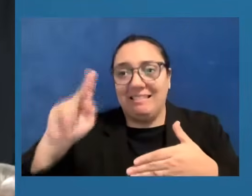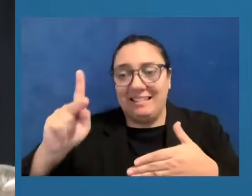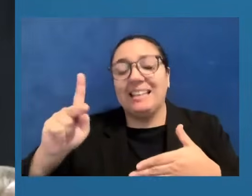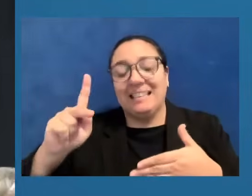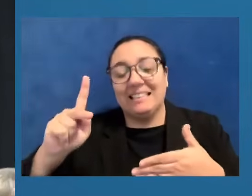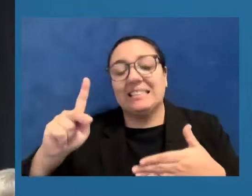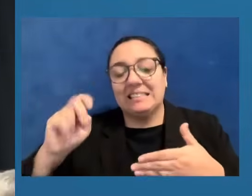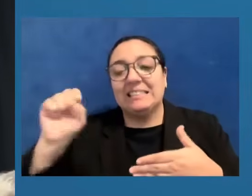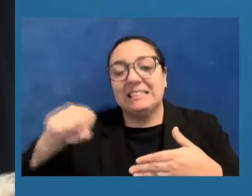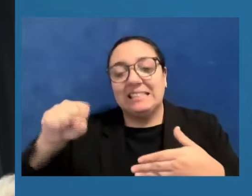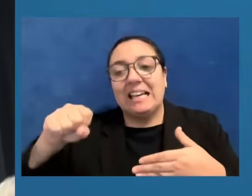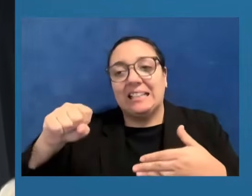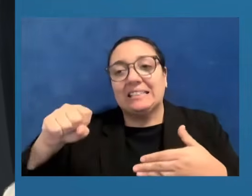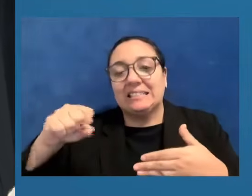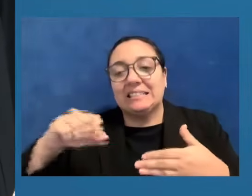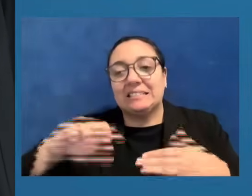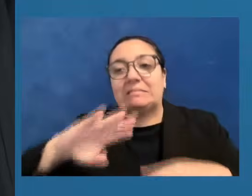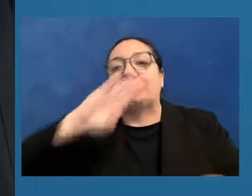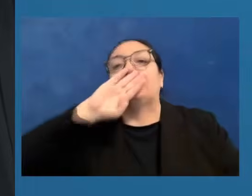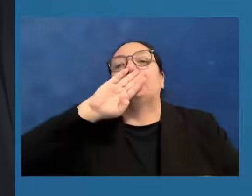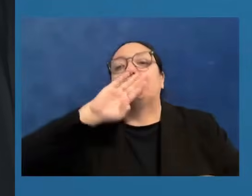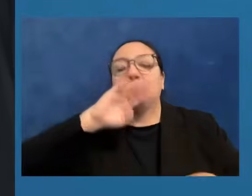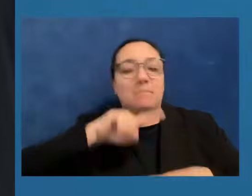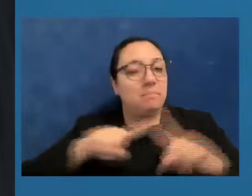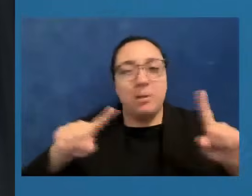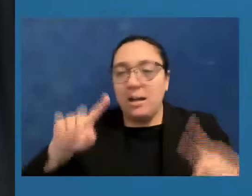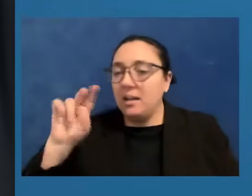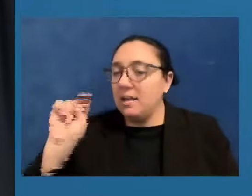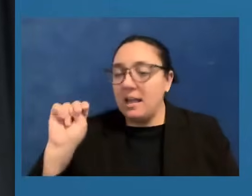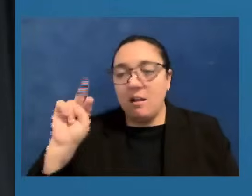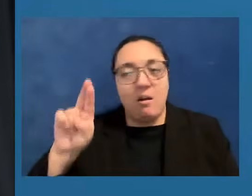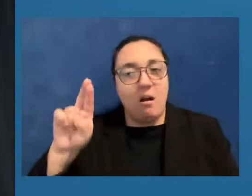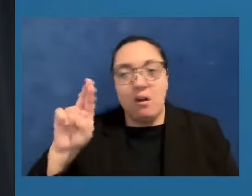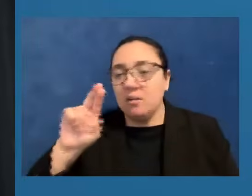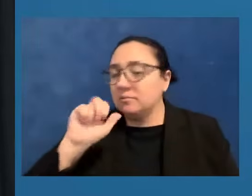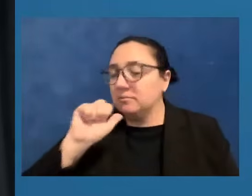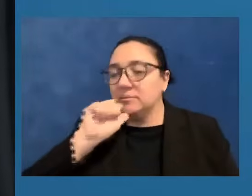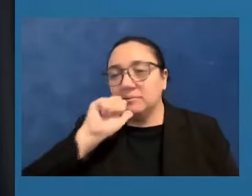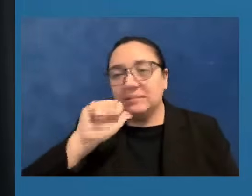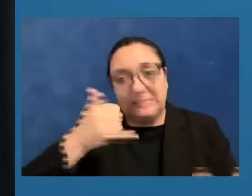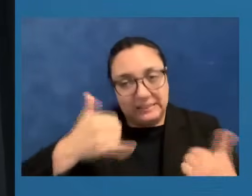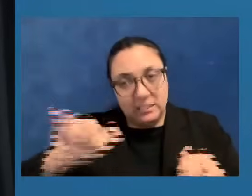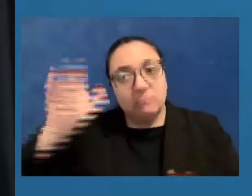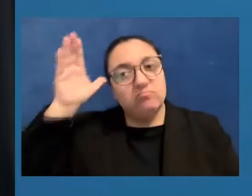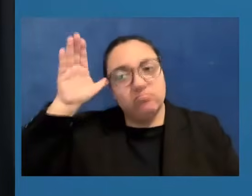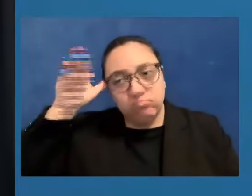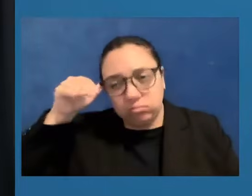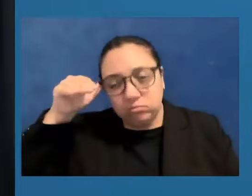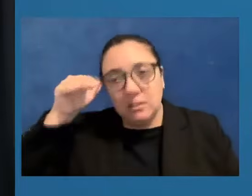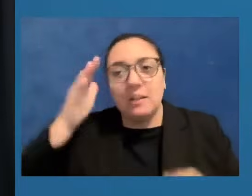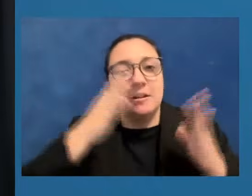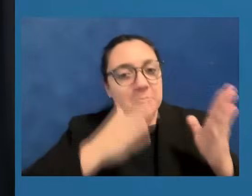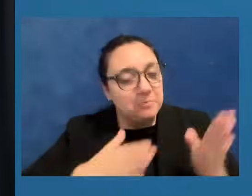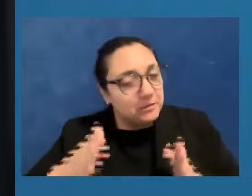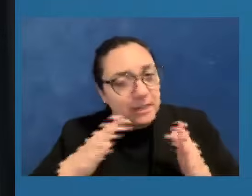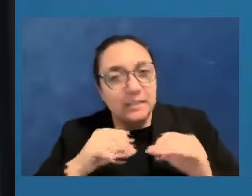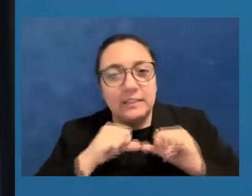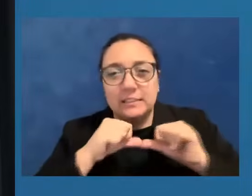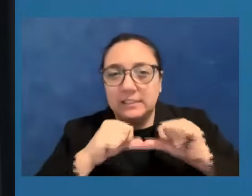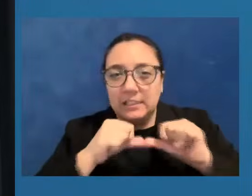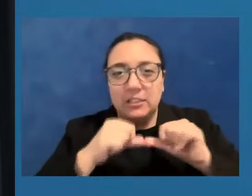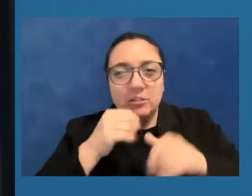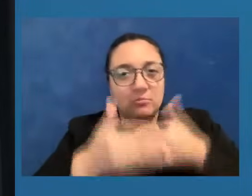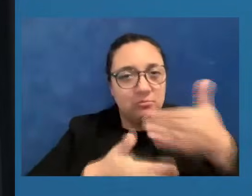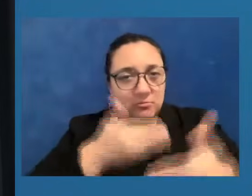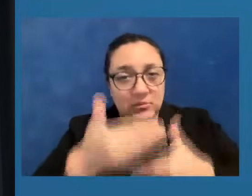But it didn't shake New Row's resolve. We kept planning, we kept moving, we kept believing. And today, because